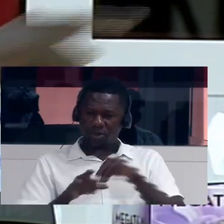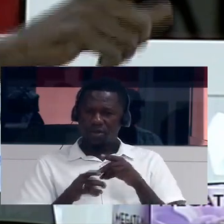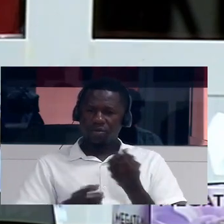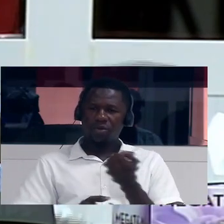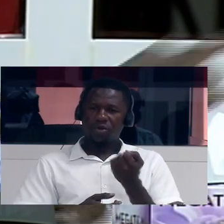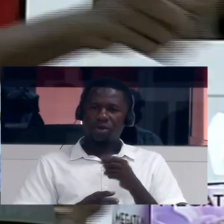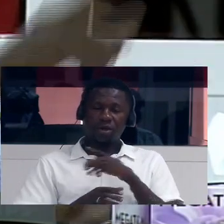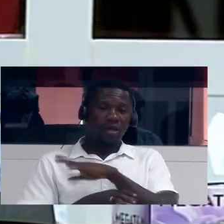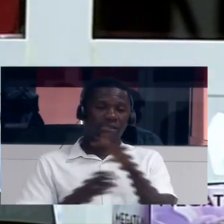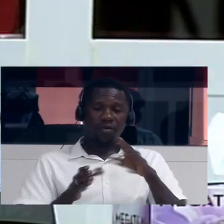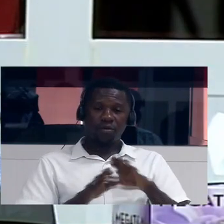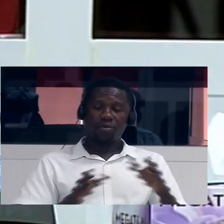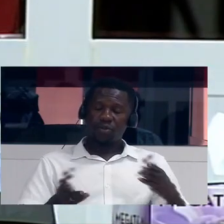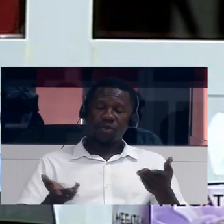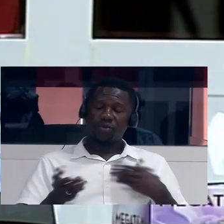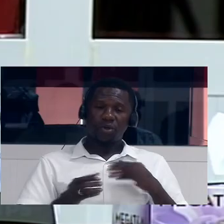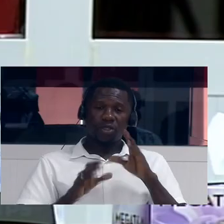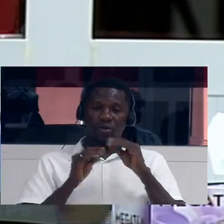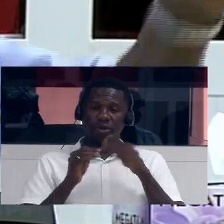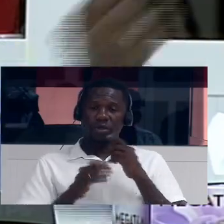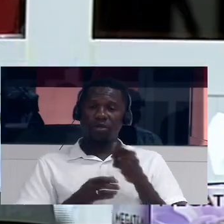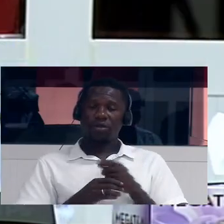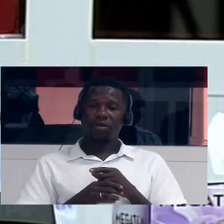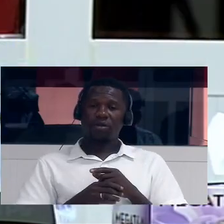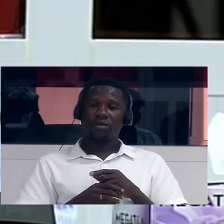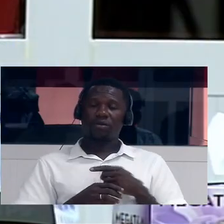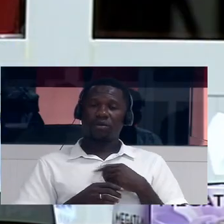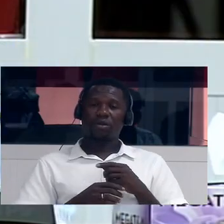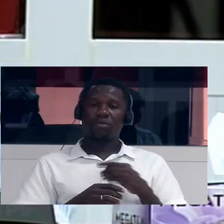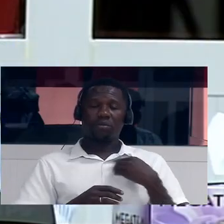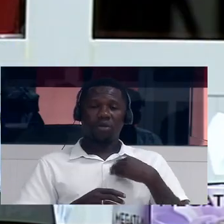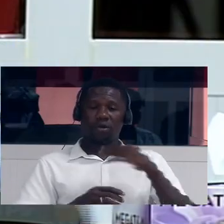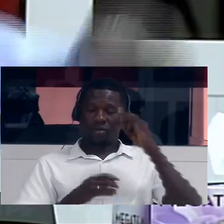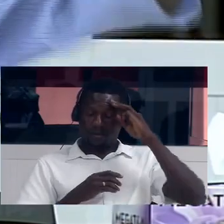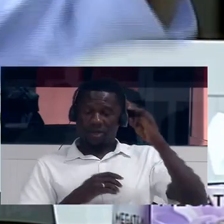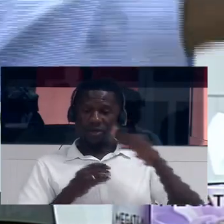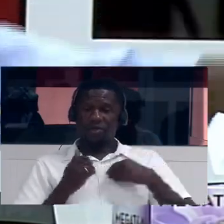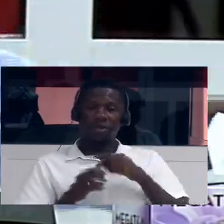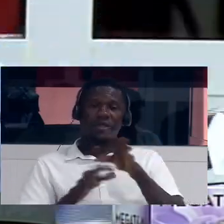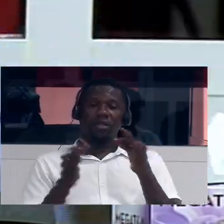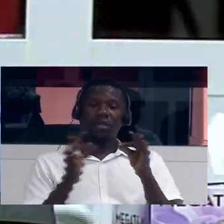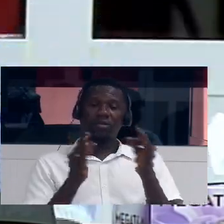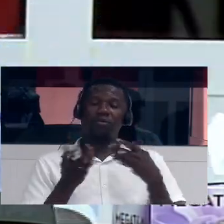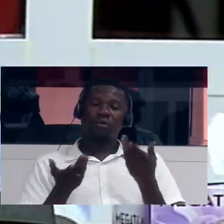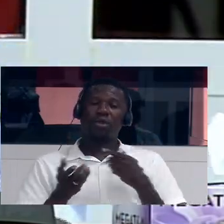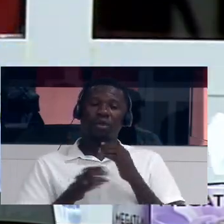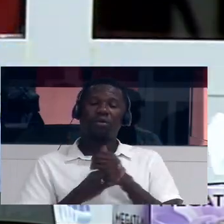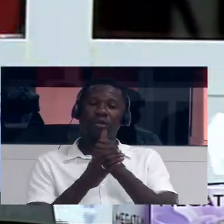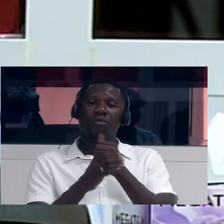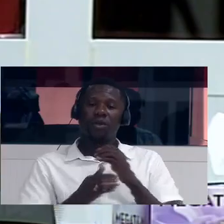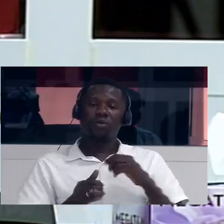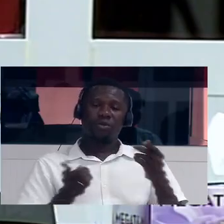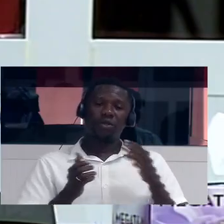Because everybody was speaking some kind of language. This, my minister was this tribe. My deputy was this tribe. My operations